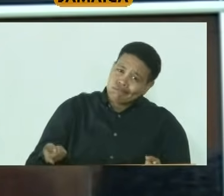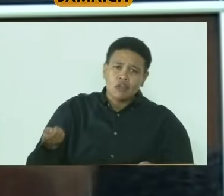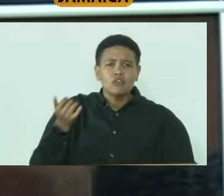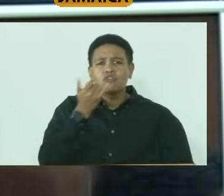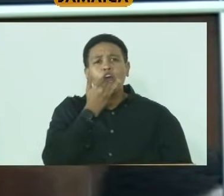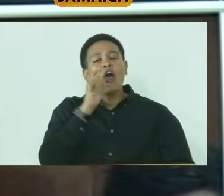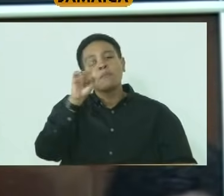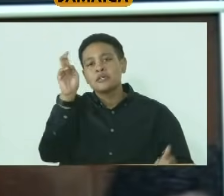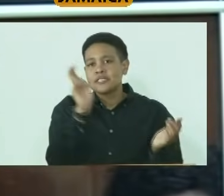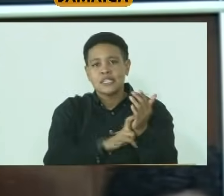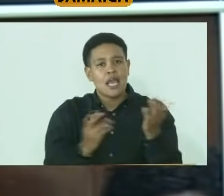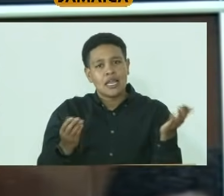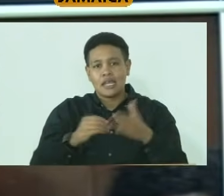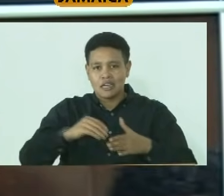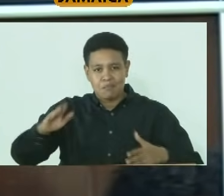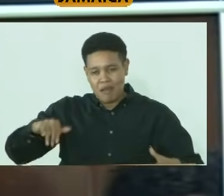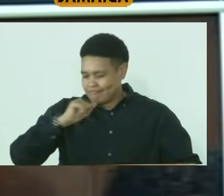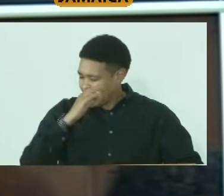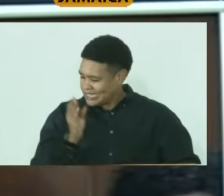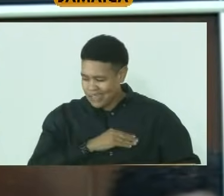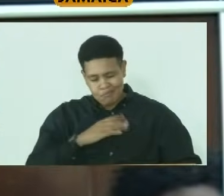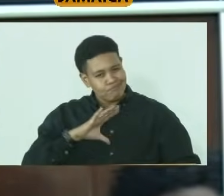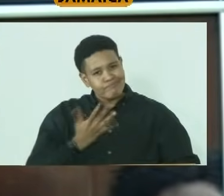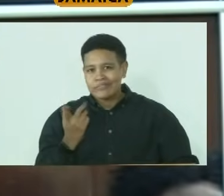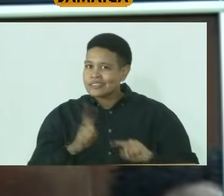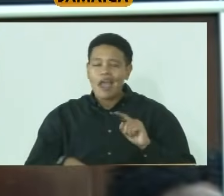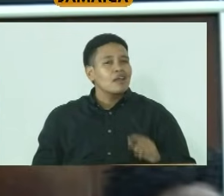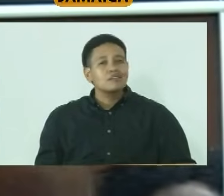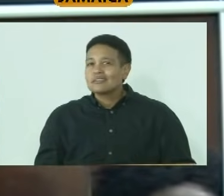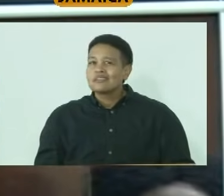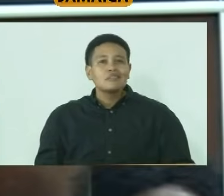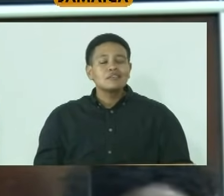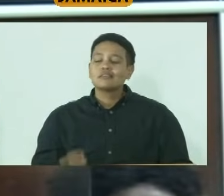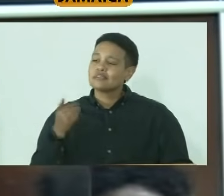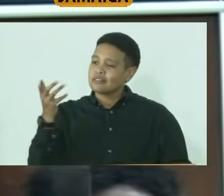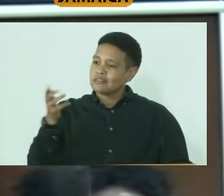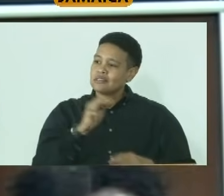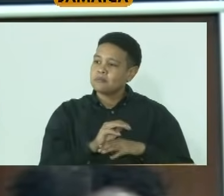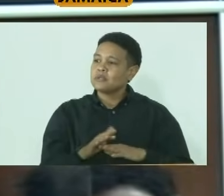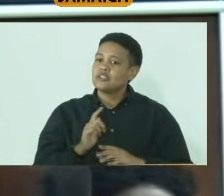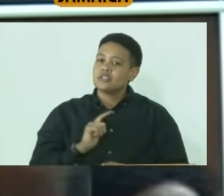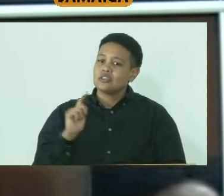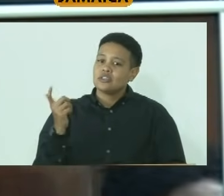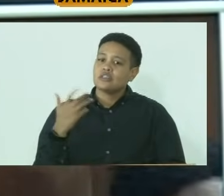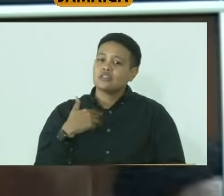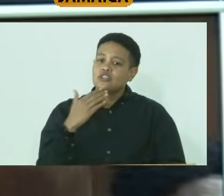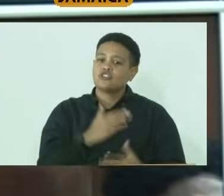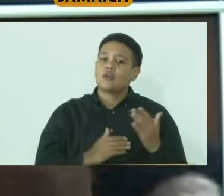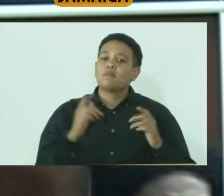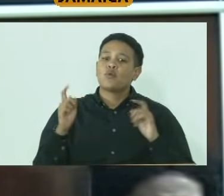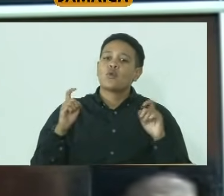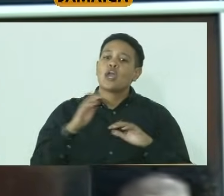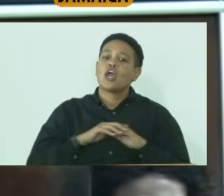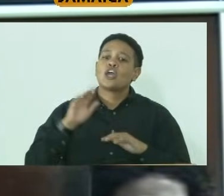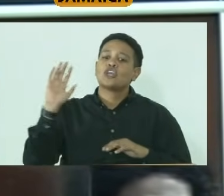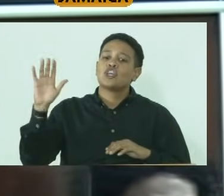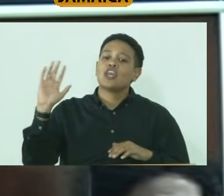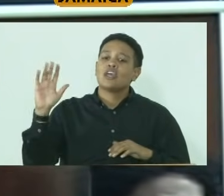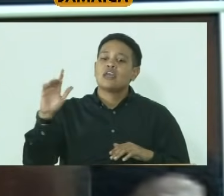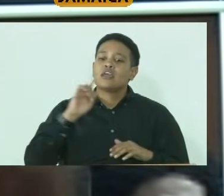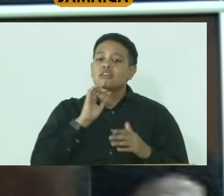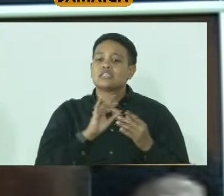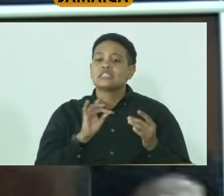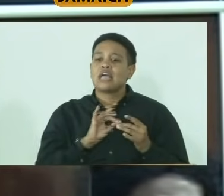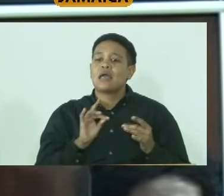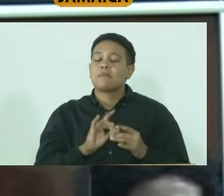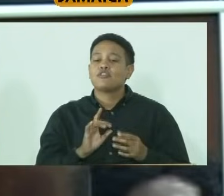stance in this parliament on this particular issue. Minister, I want to come to some questions on your statement